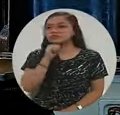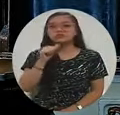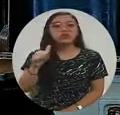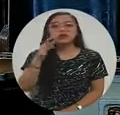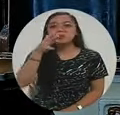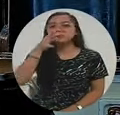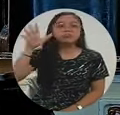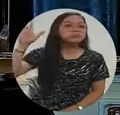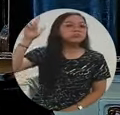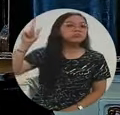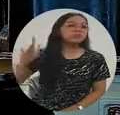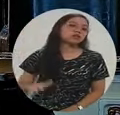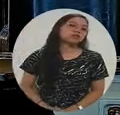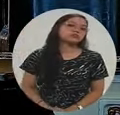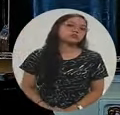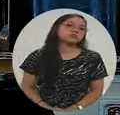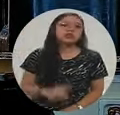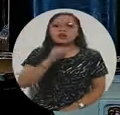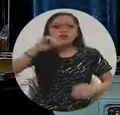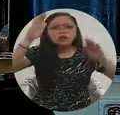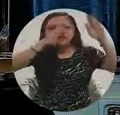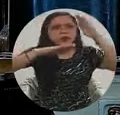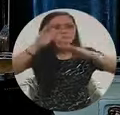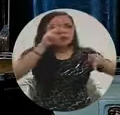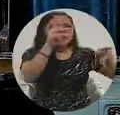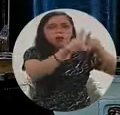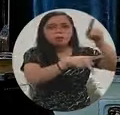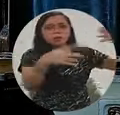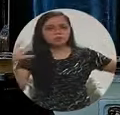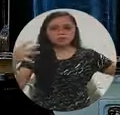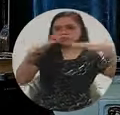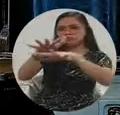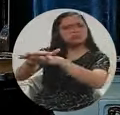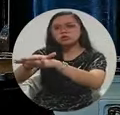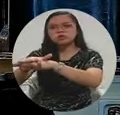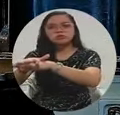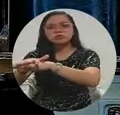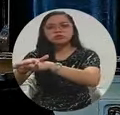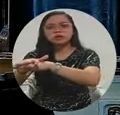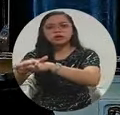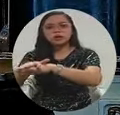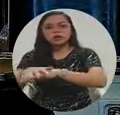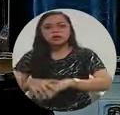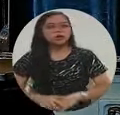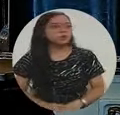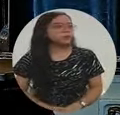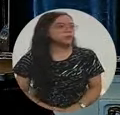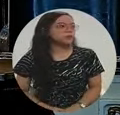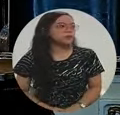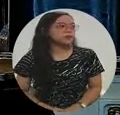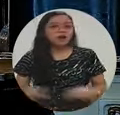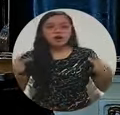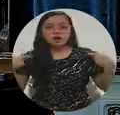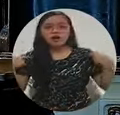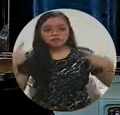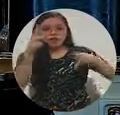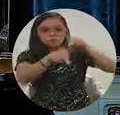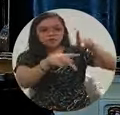Their problem was not customers. Today, you just go there every day, and you will find out that the customers